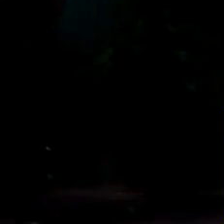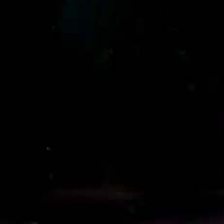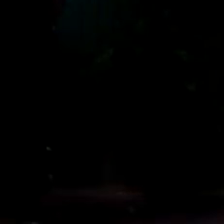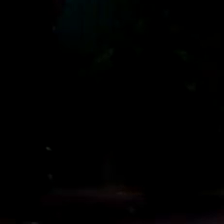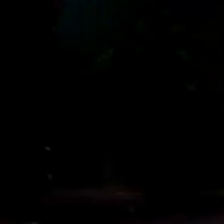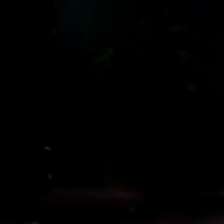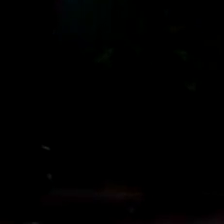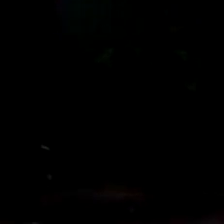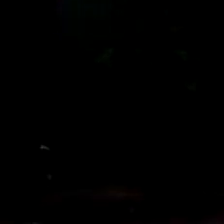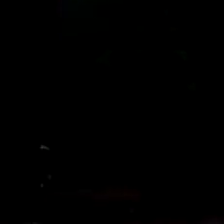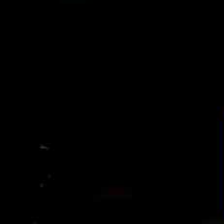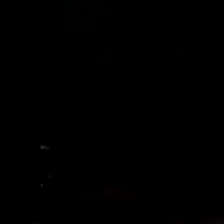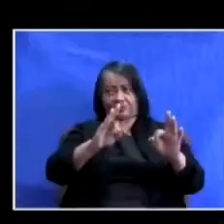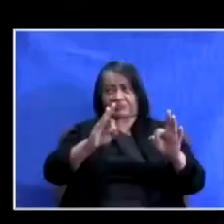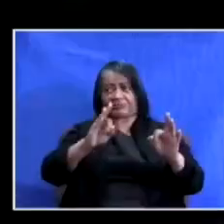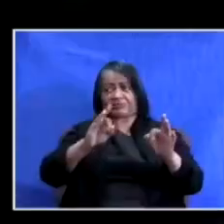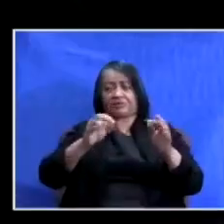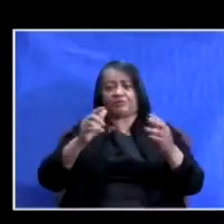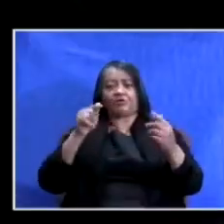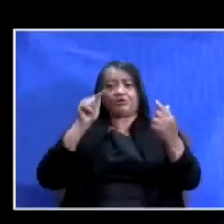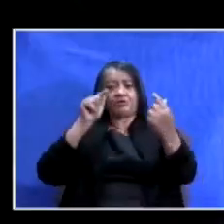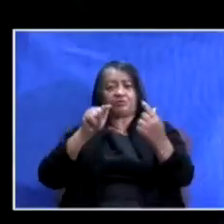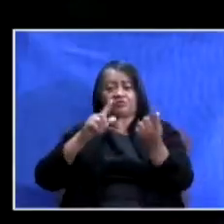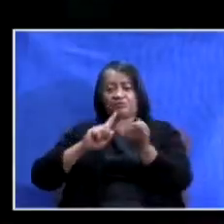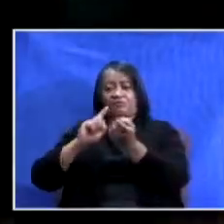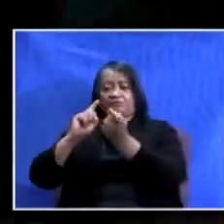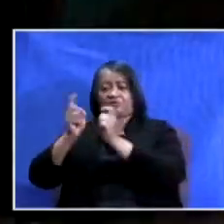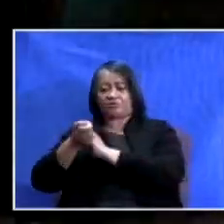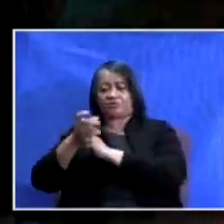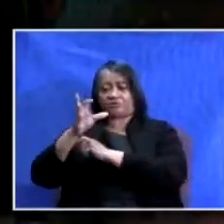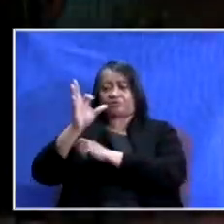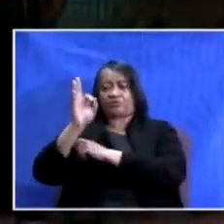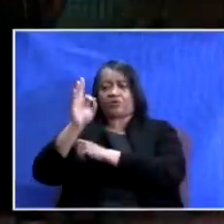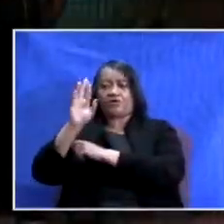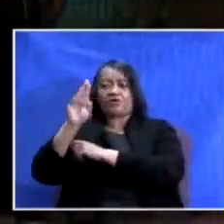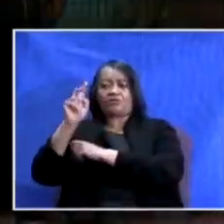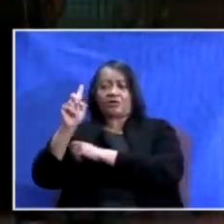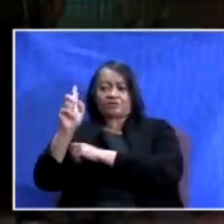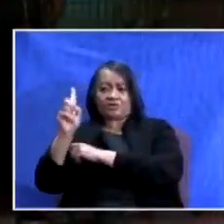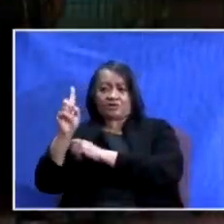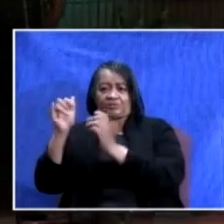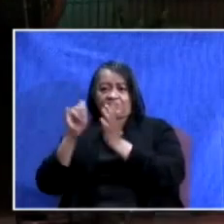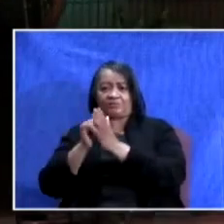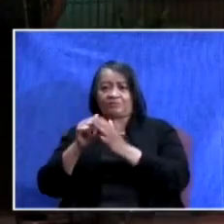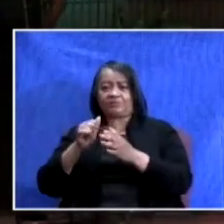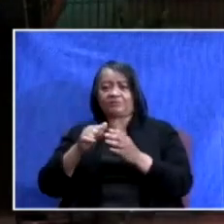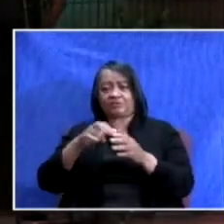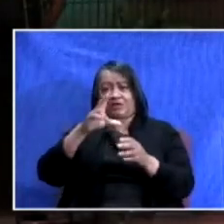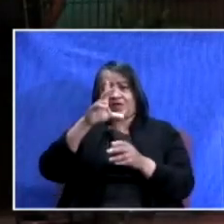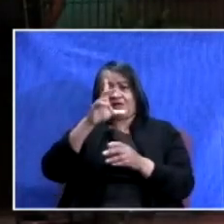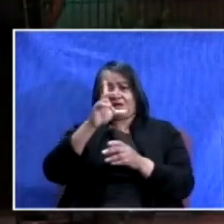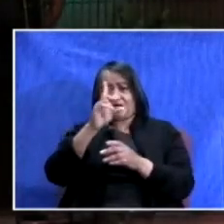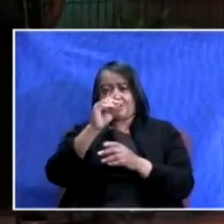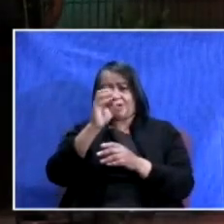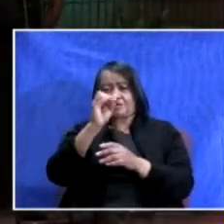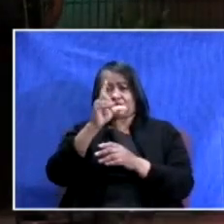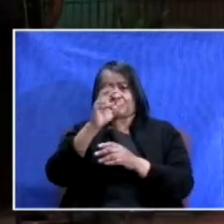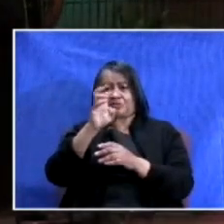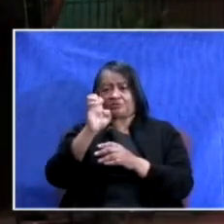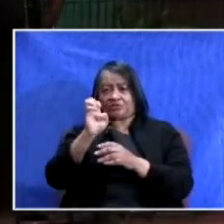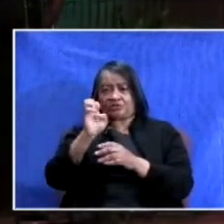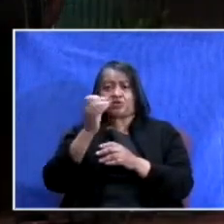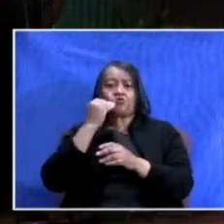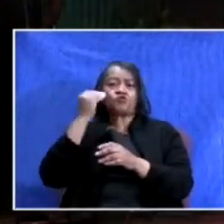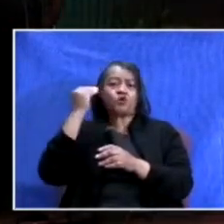torture. End goal was to turn young Frederick into a docile Negro. But as a